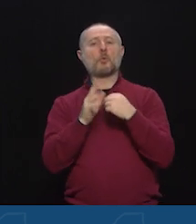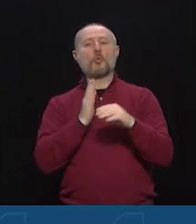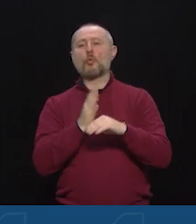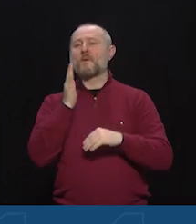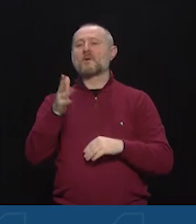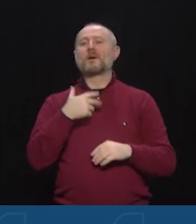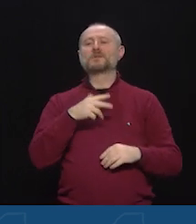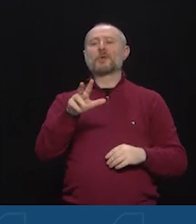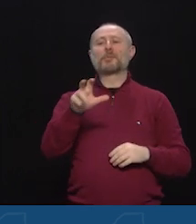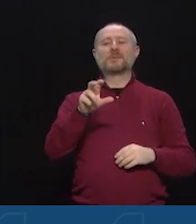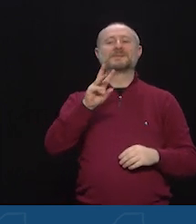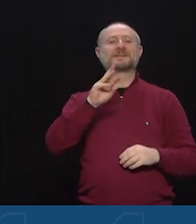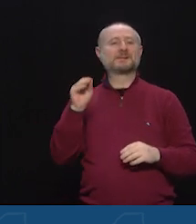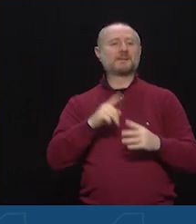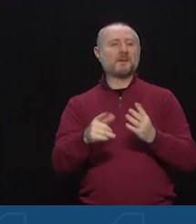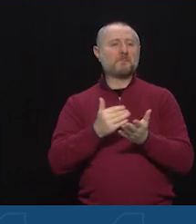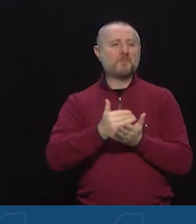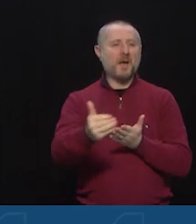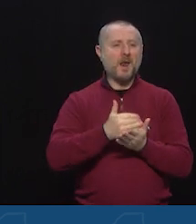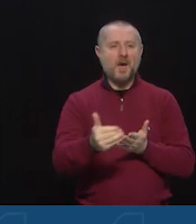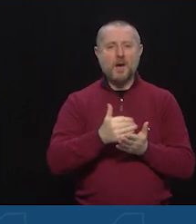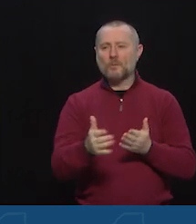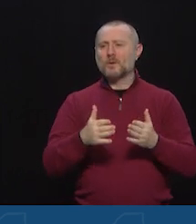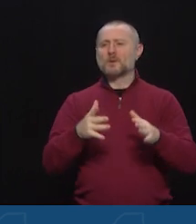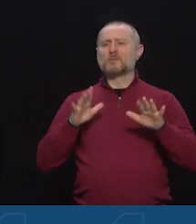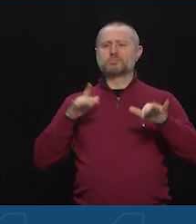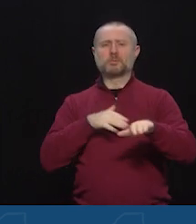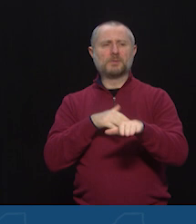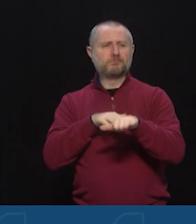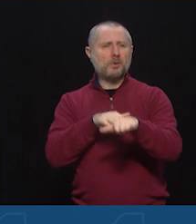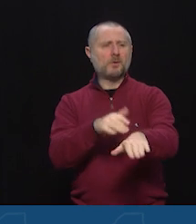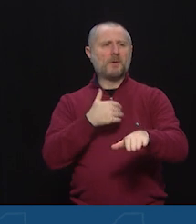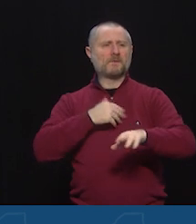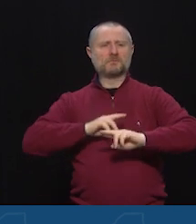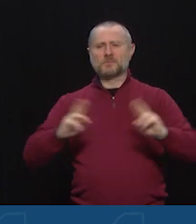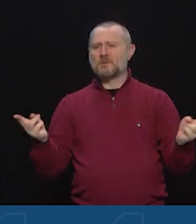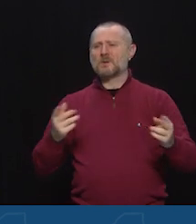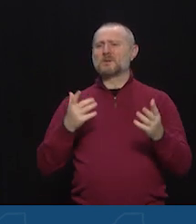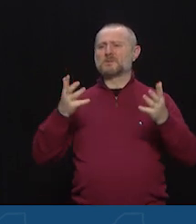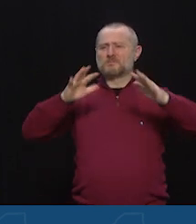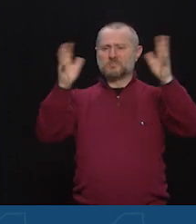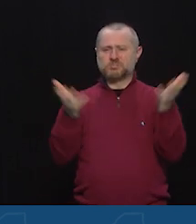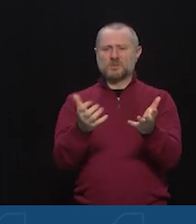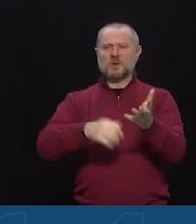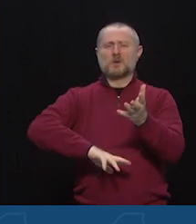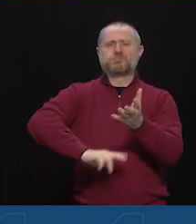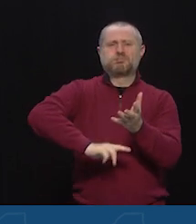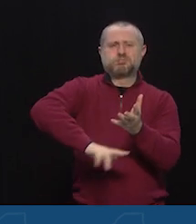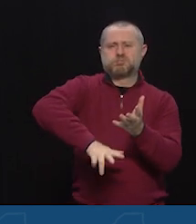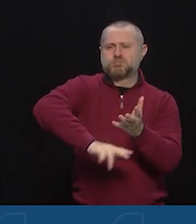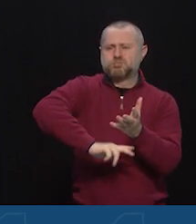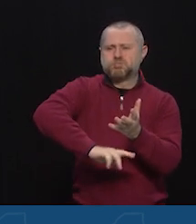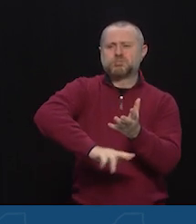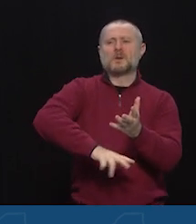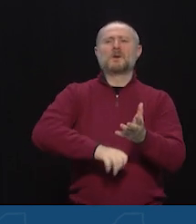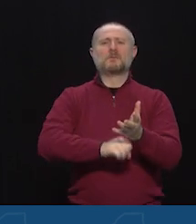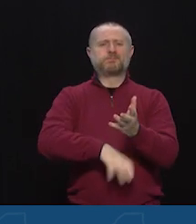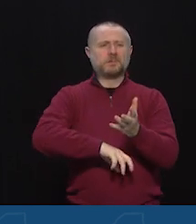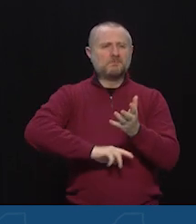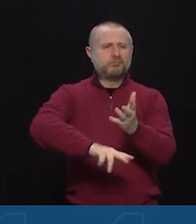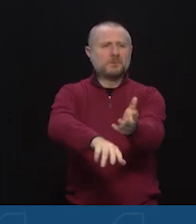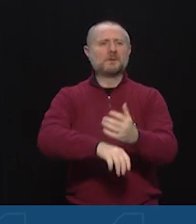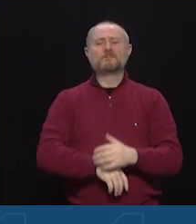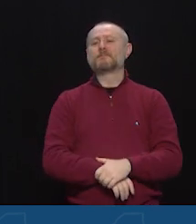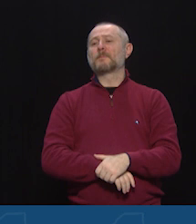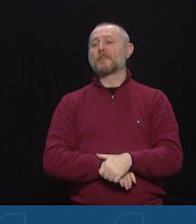deployed, 11 tow plows and 67 large loaders here ready for the storm. Statewide, we've got